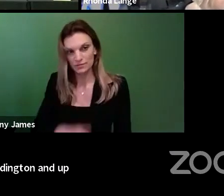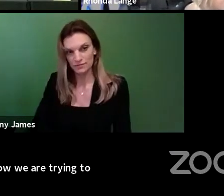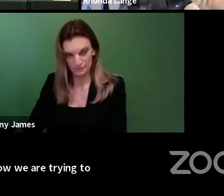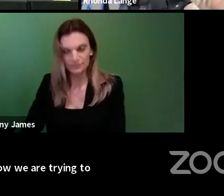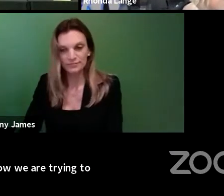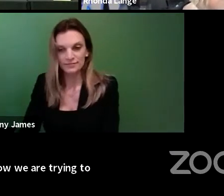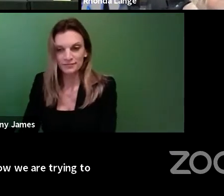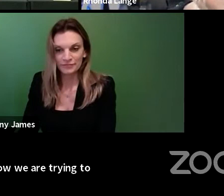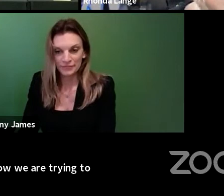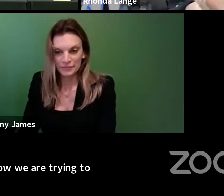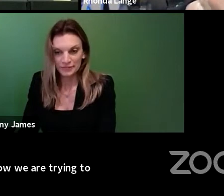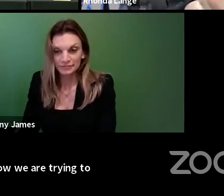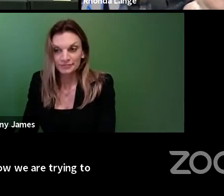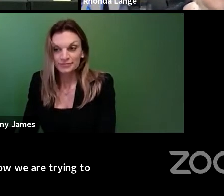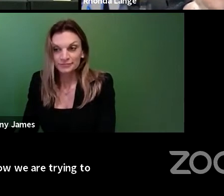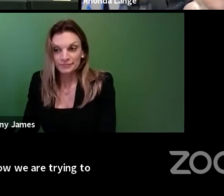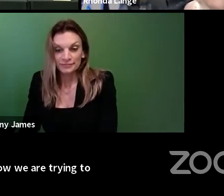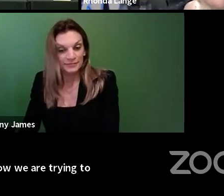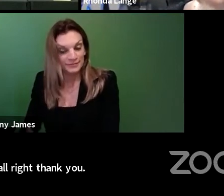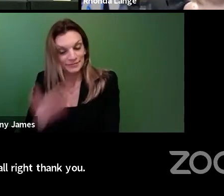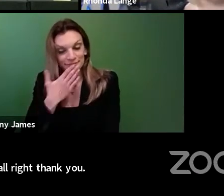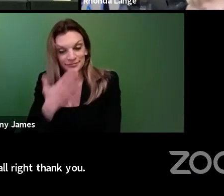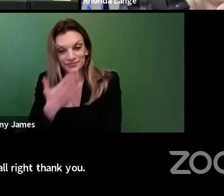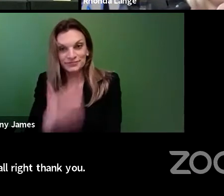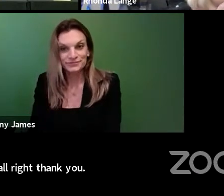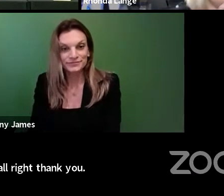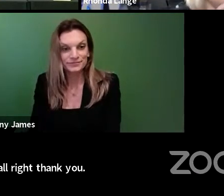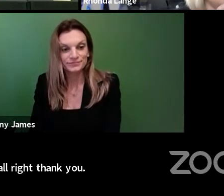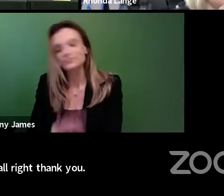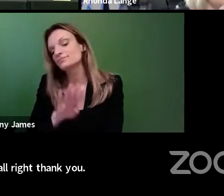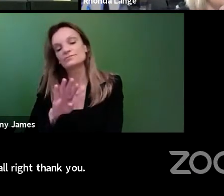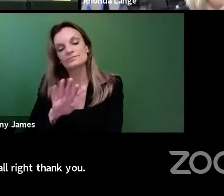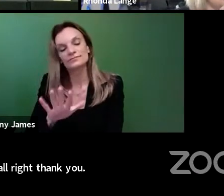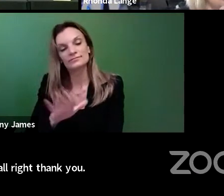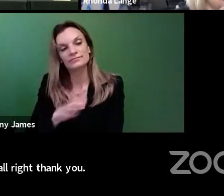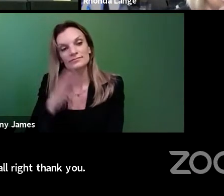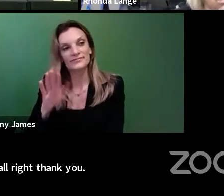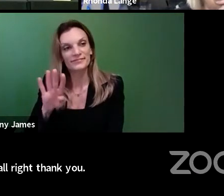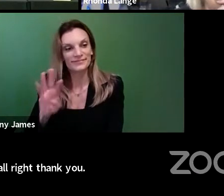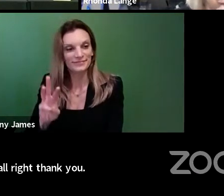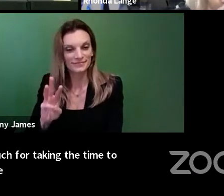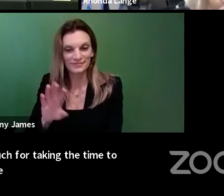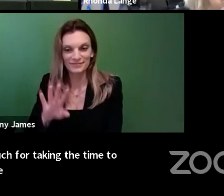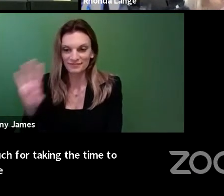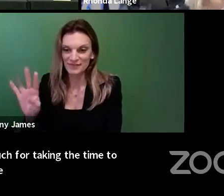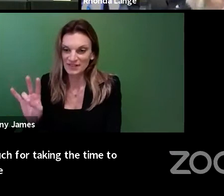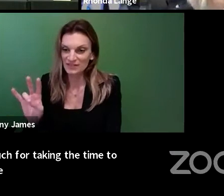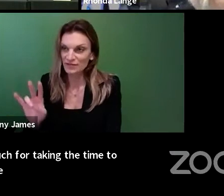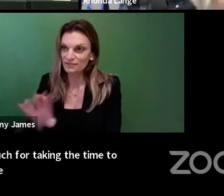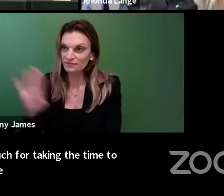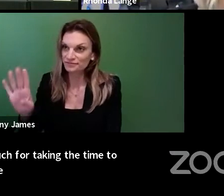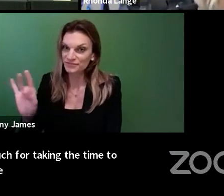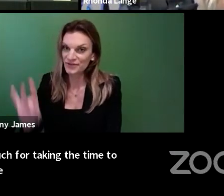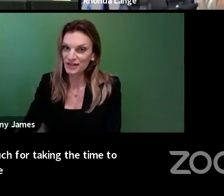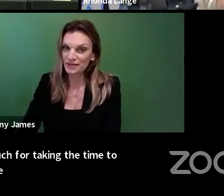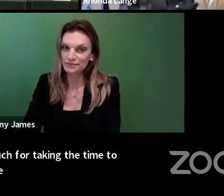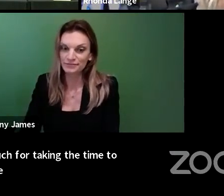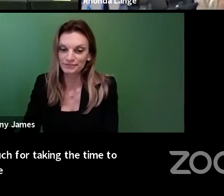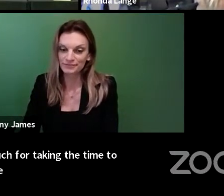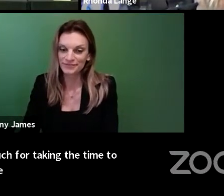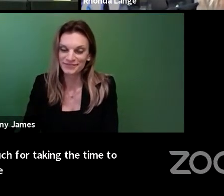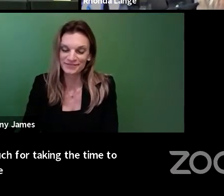you so much for taking the time to address the commission. 45, 46, 47, and